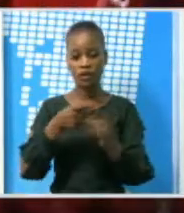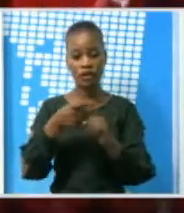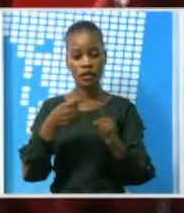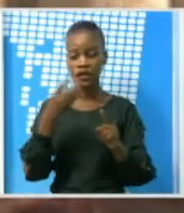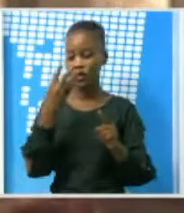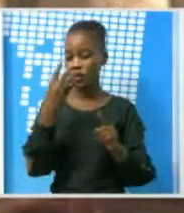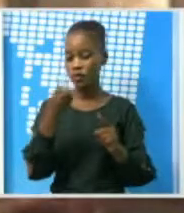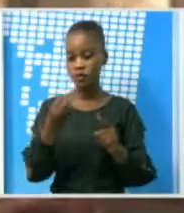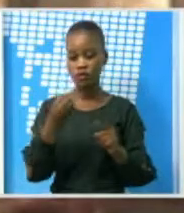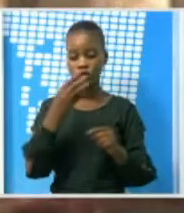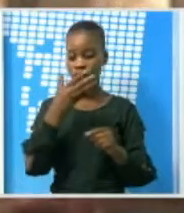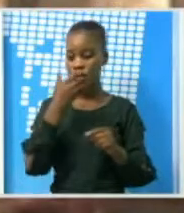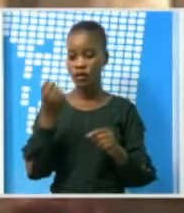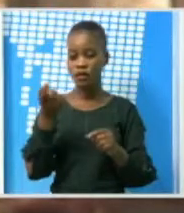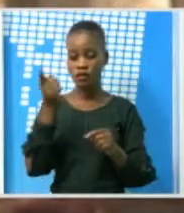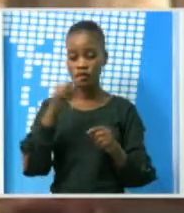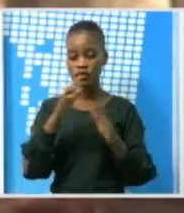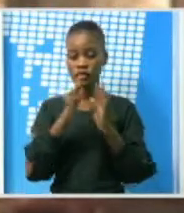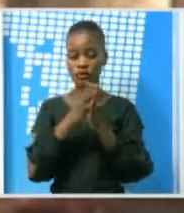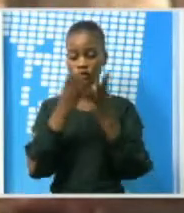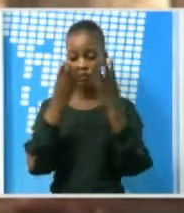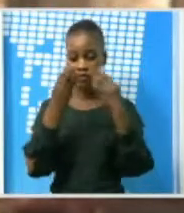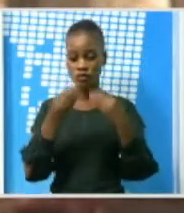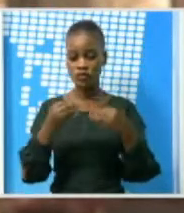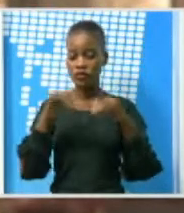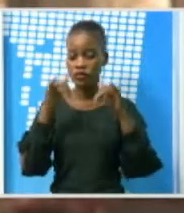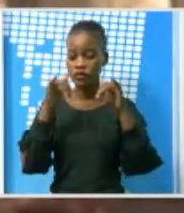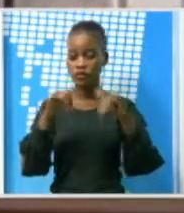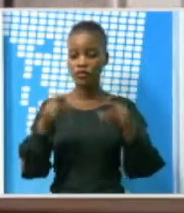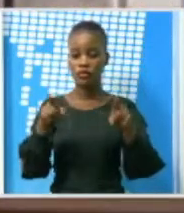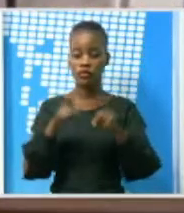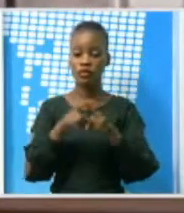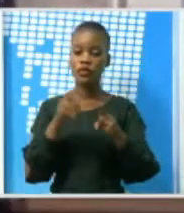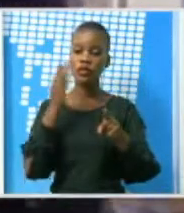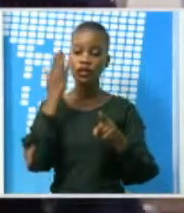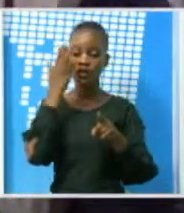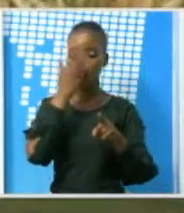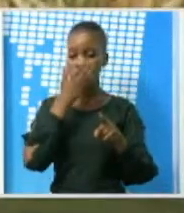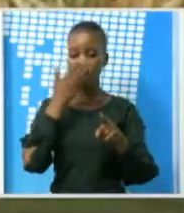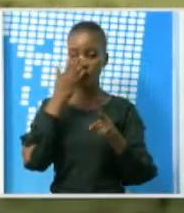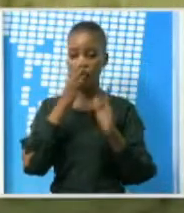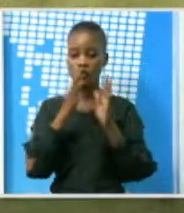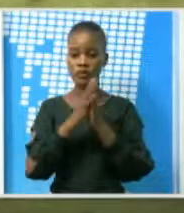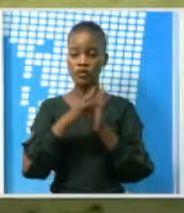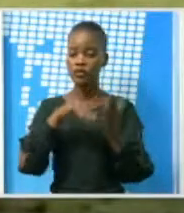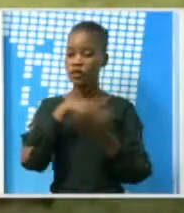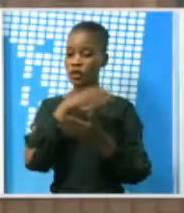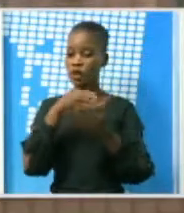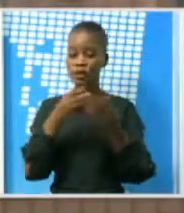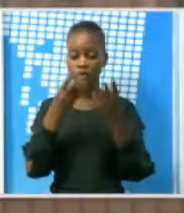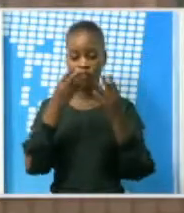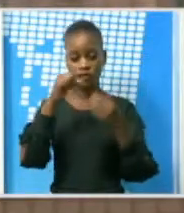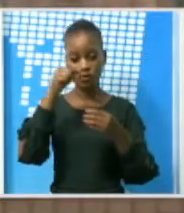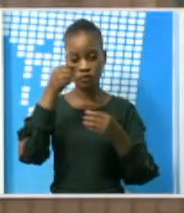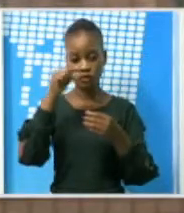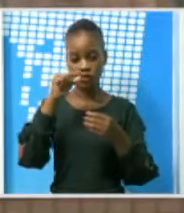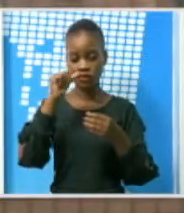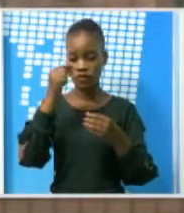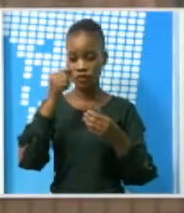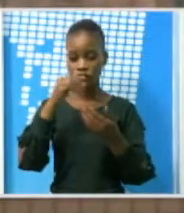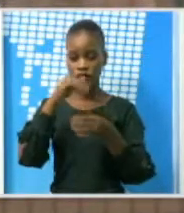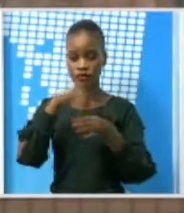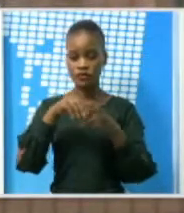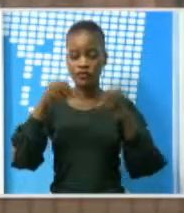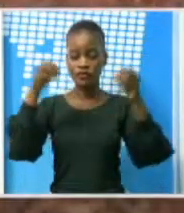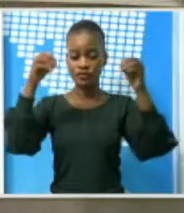fossil-based energy production and consumption systems such as oil, natural gas, and coal to renewable energy sources such as wind and